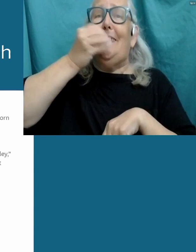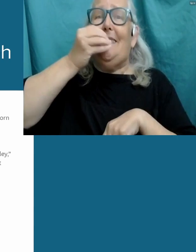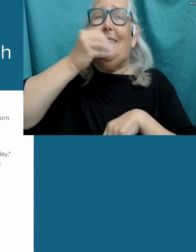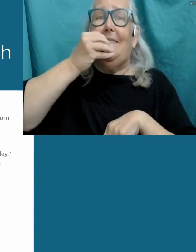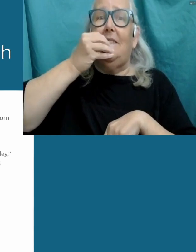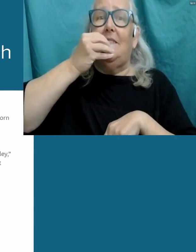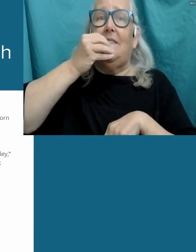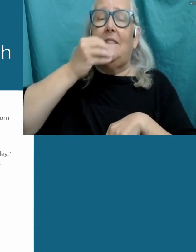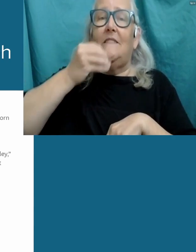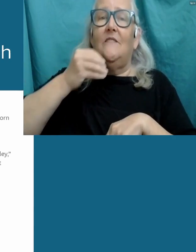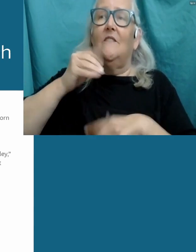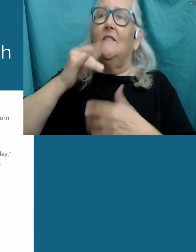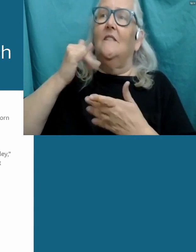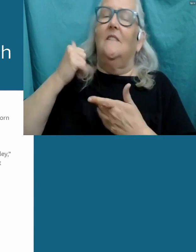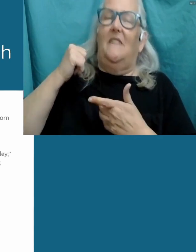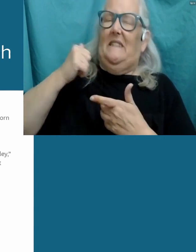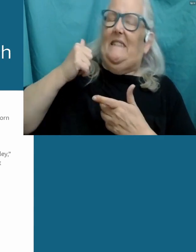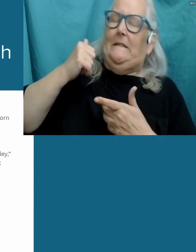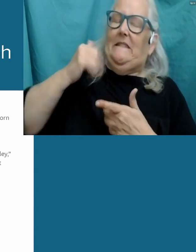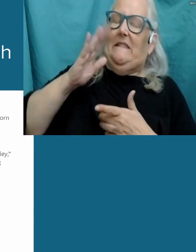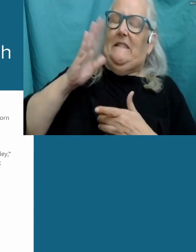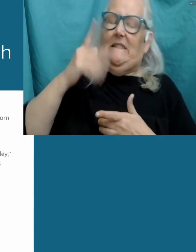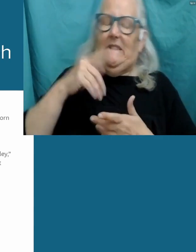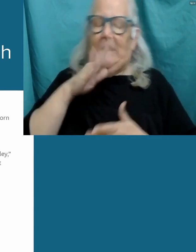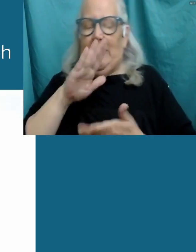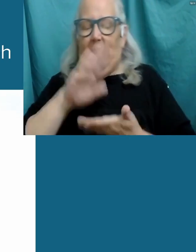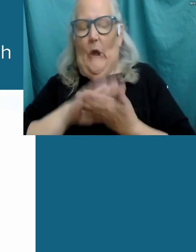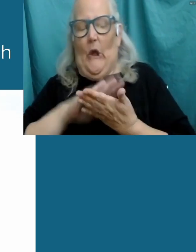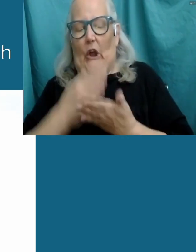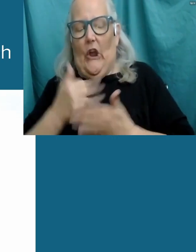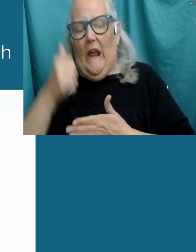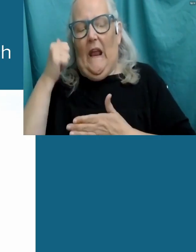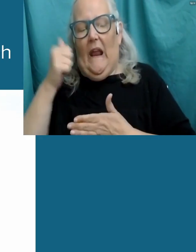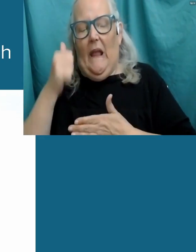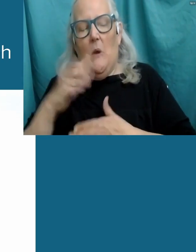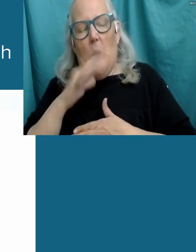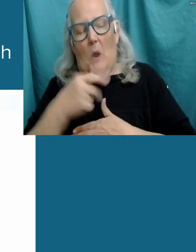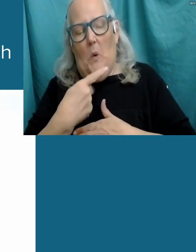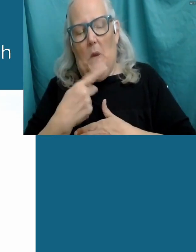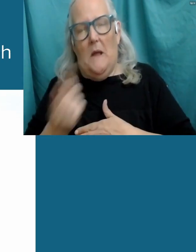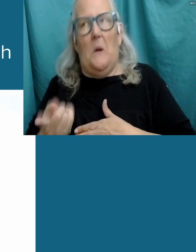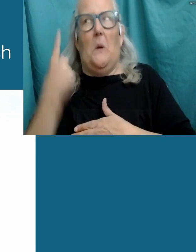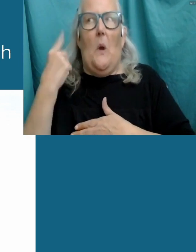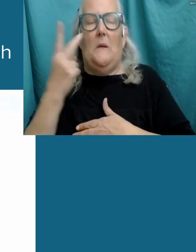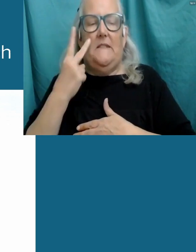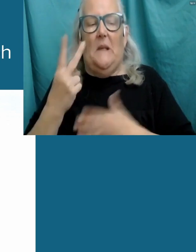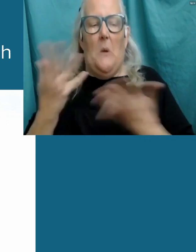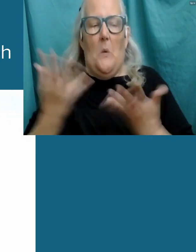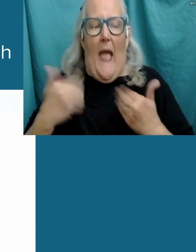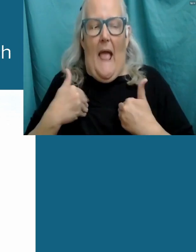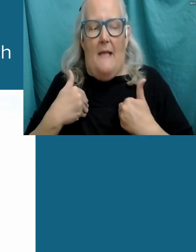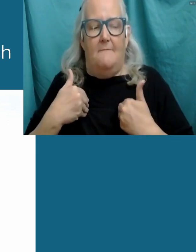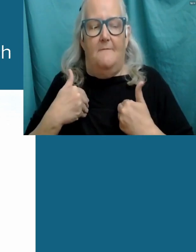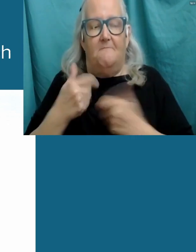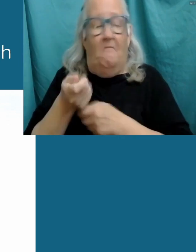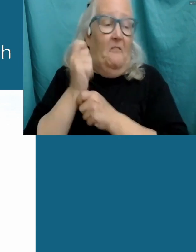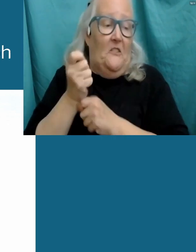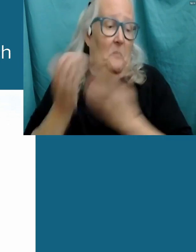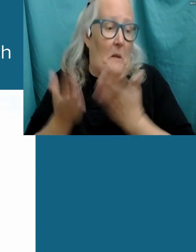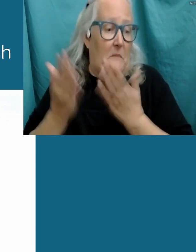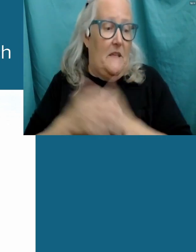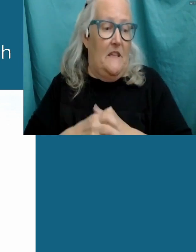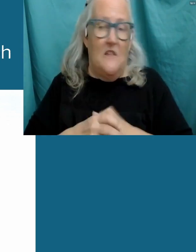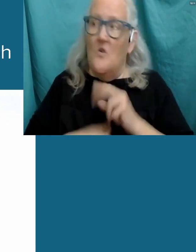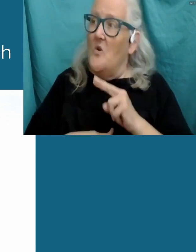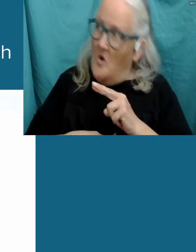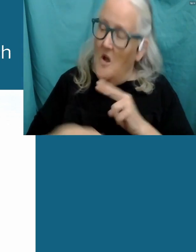galley," Sam says. "Let's go and see what he's caught." Agu coils the thick rope